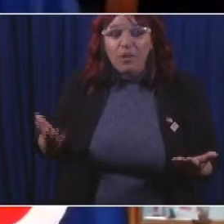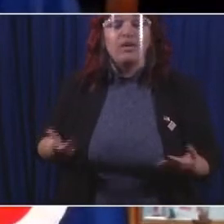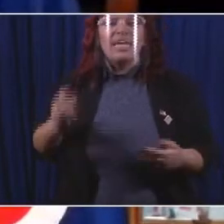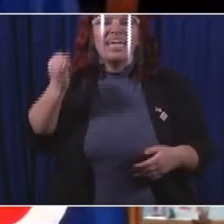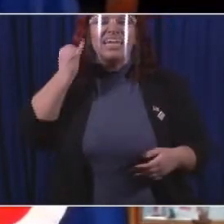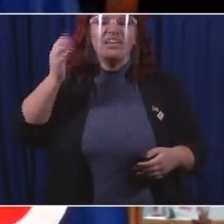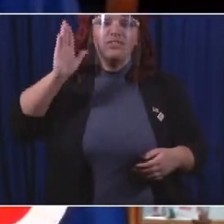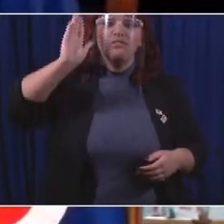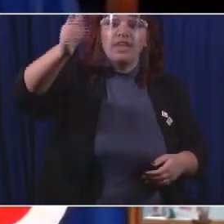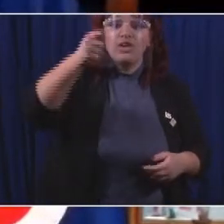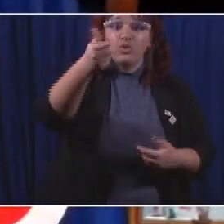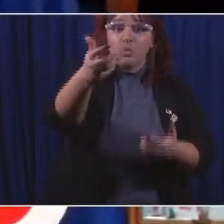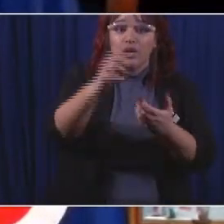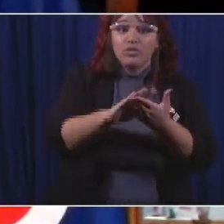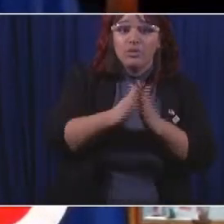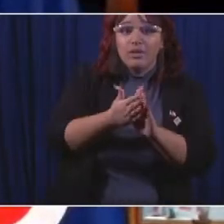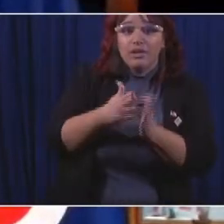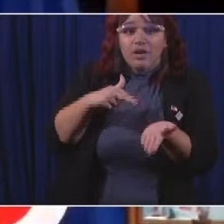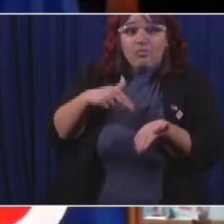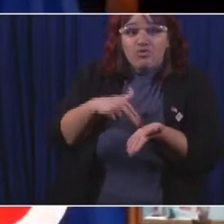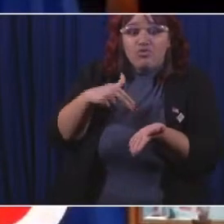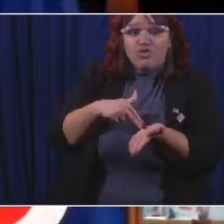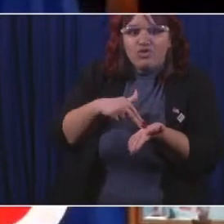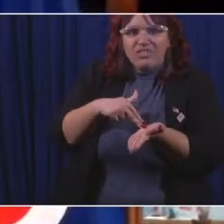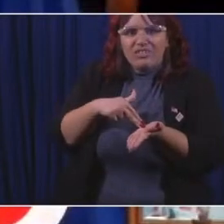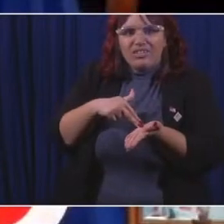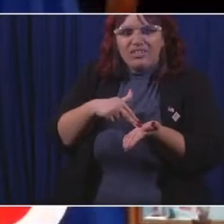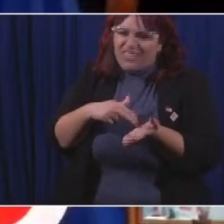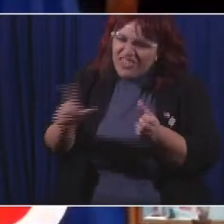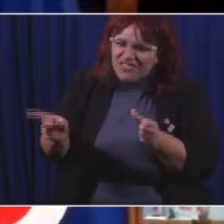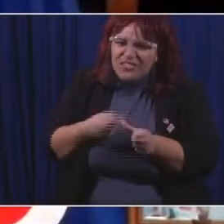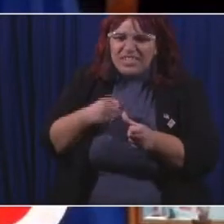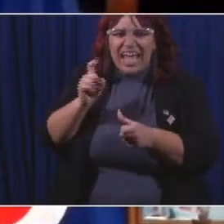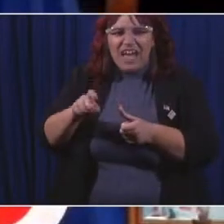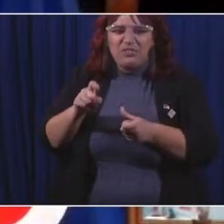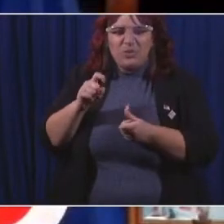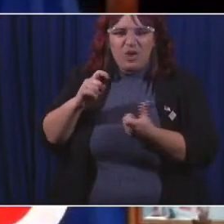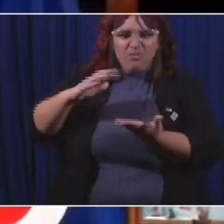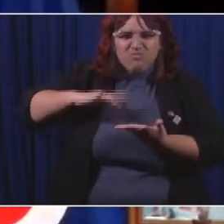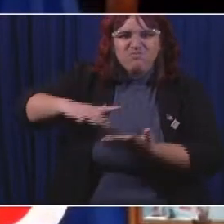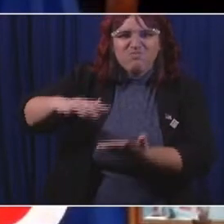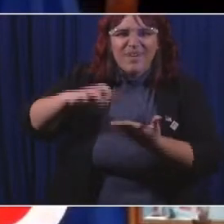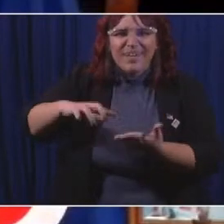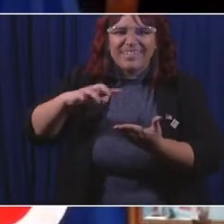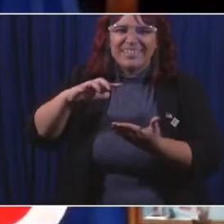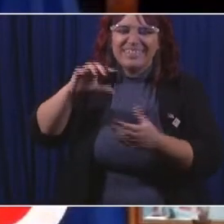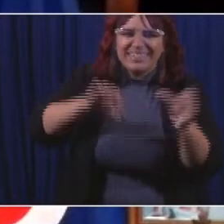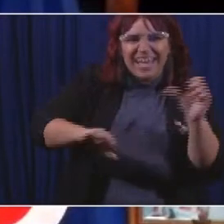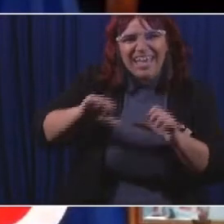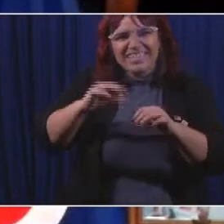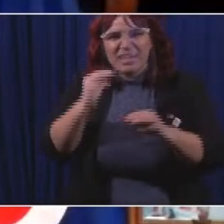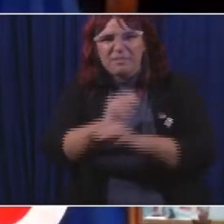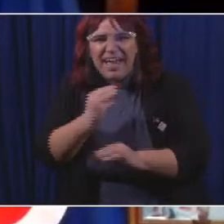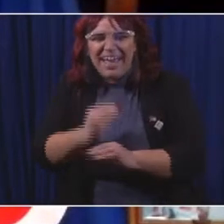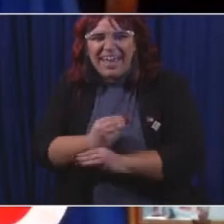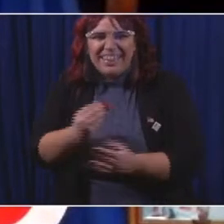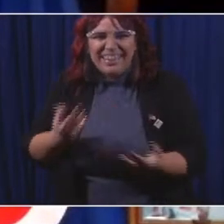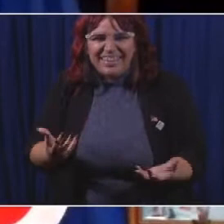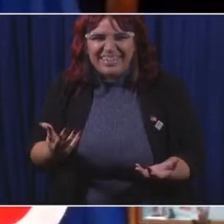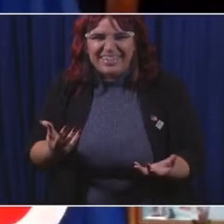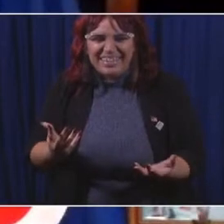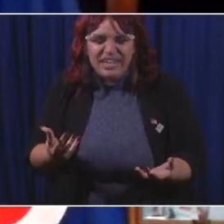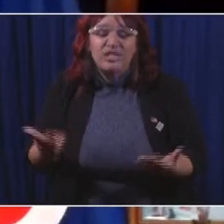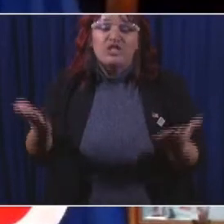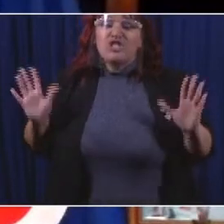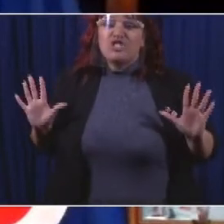that is STEM education. And I want the moms and dads and grandpa and grandmas and the kids out there to understand that we have a